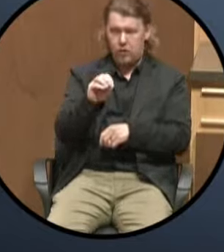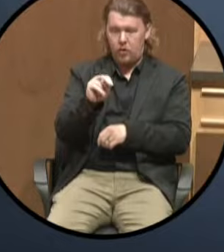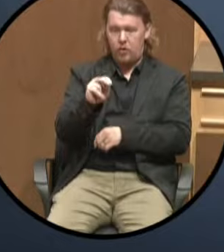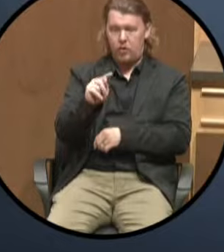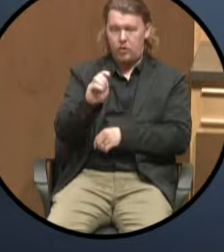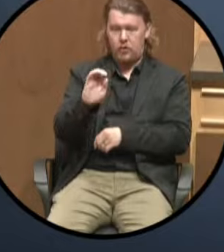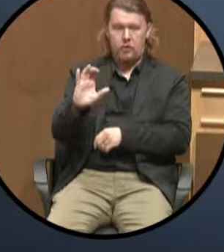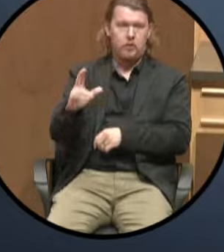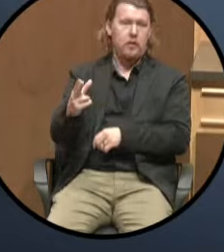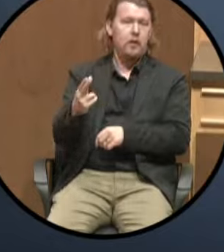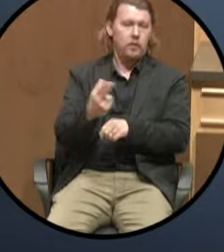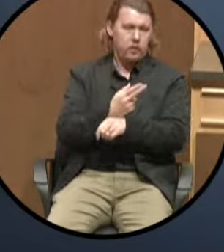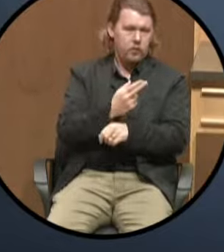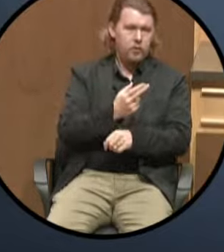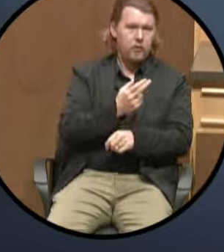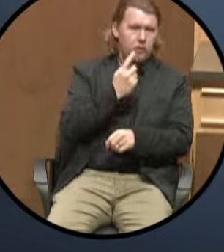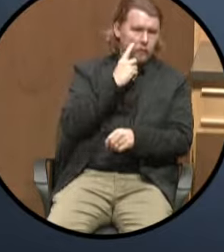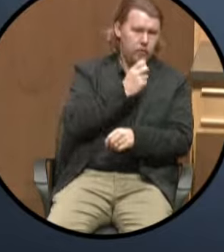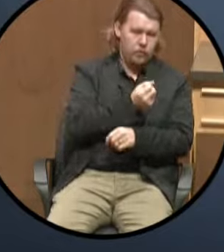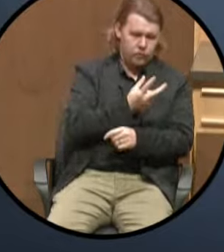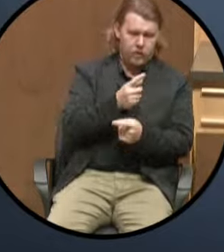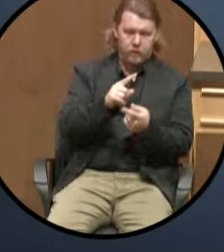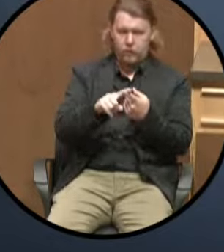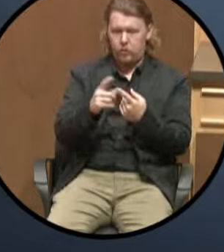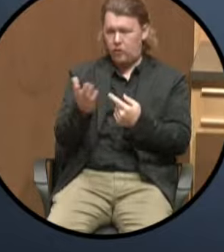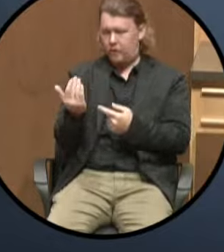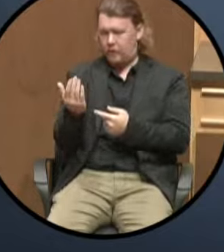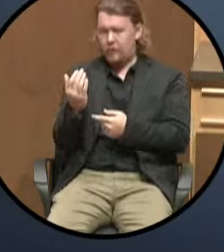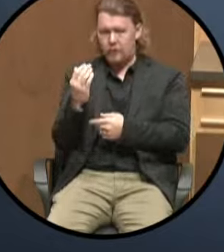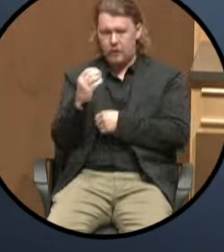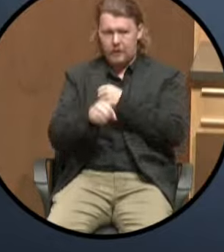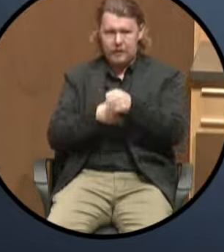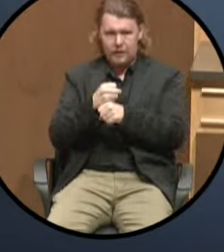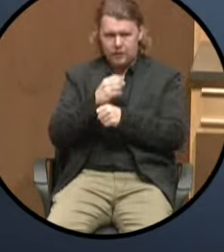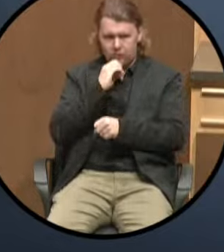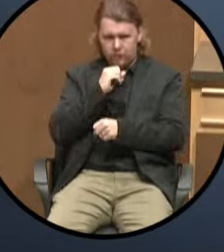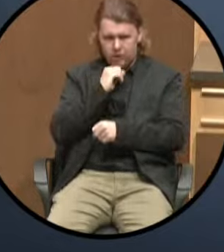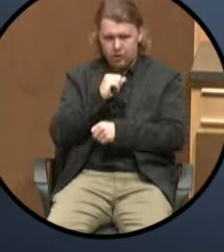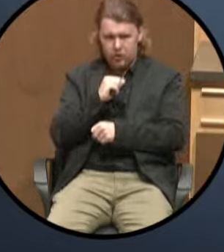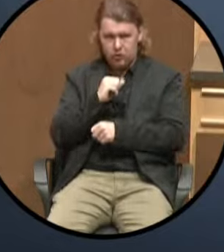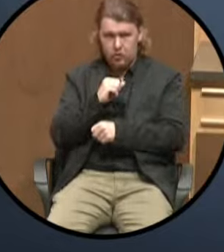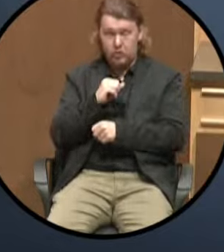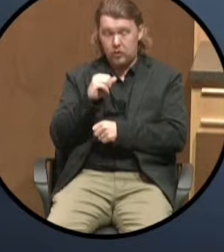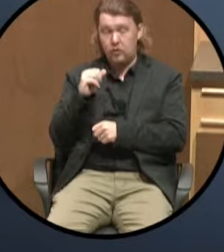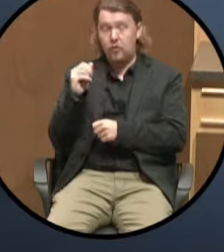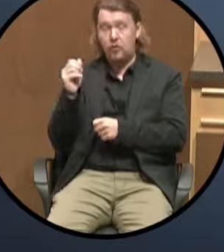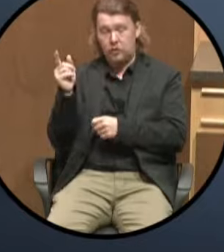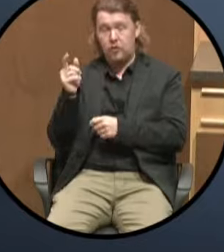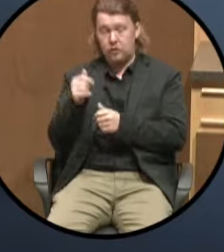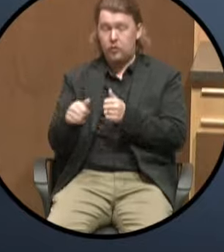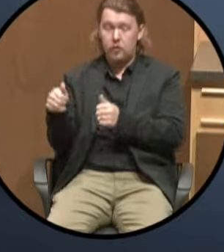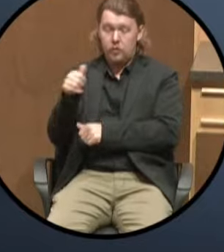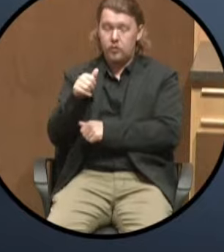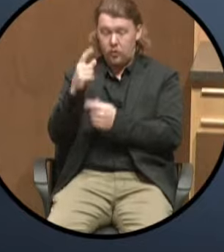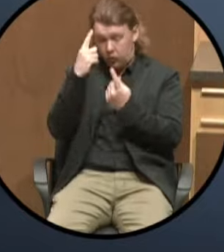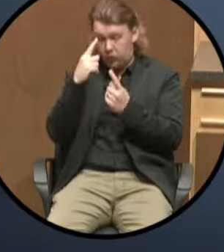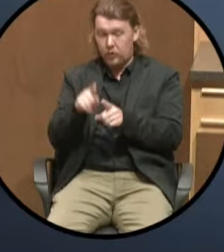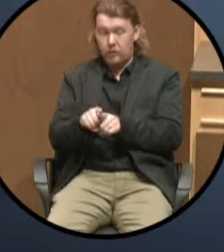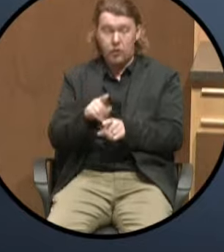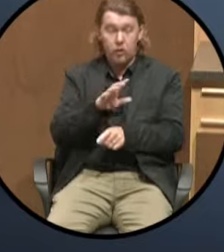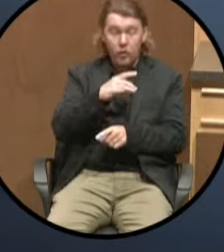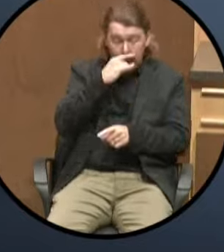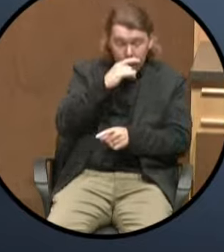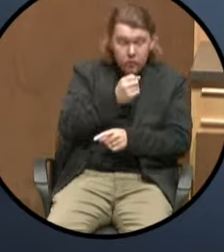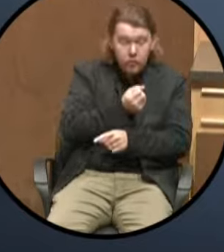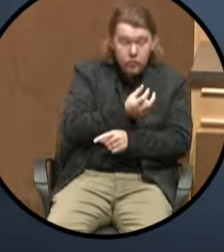for 12 to 15-year-olds. And the CDC Advisory Committee also agreed with that as well. So if your child's 12 or